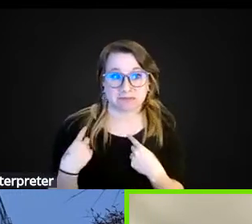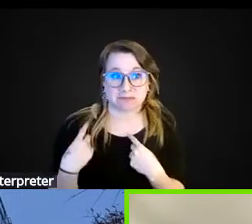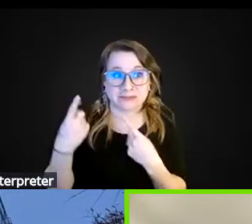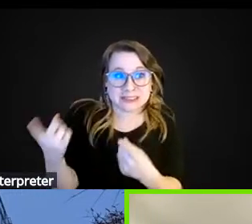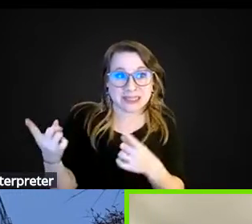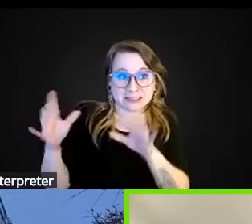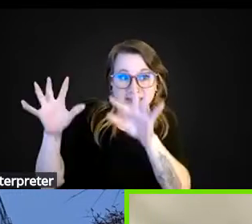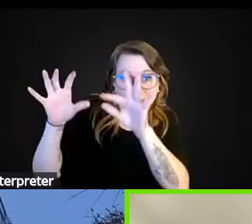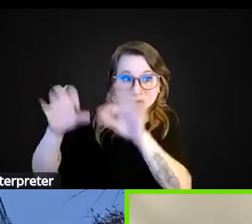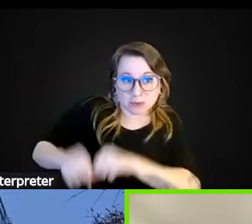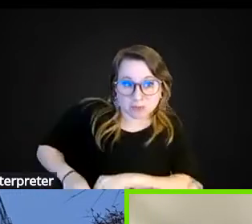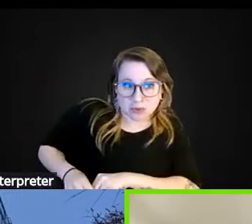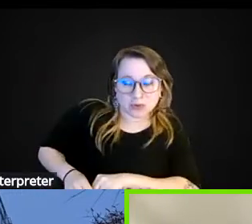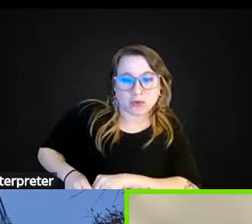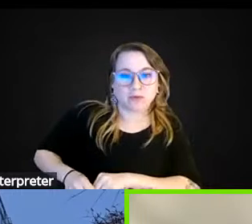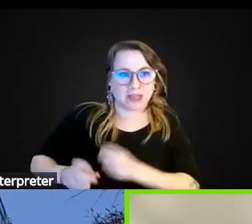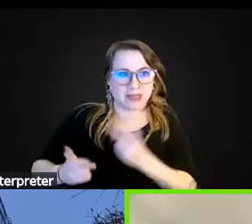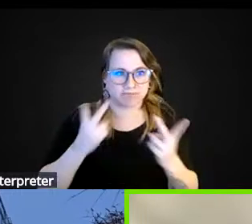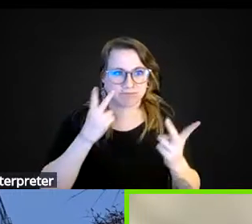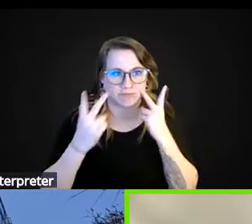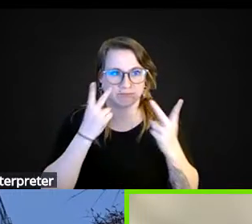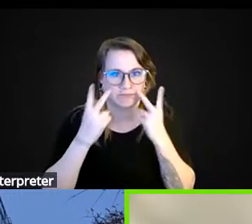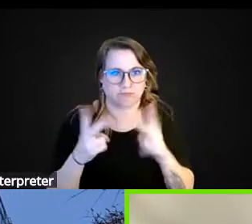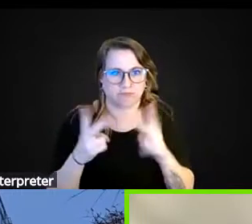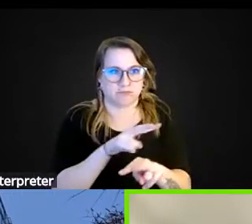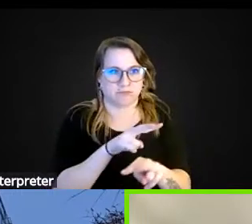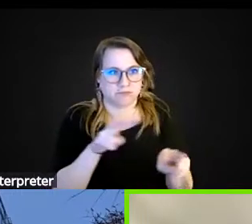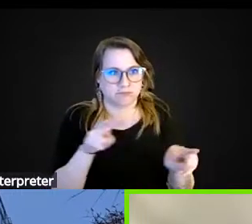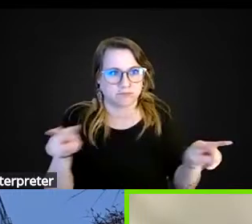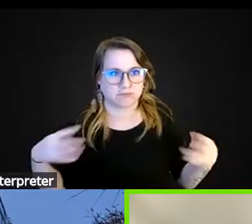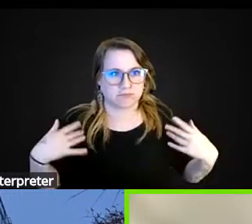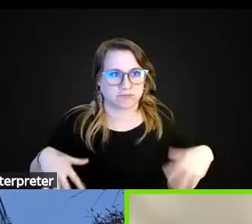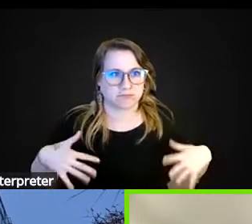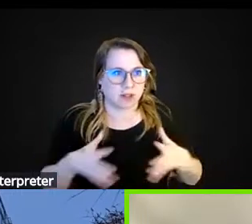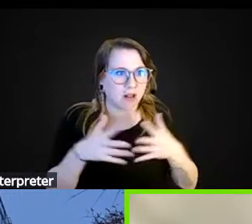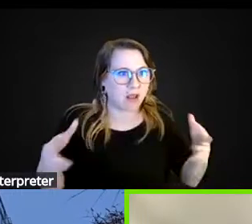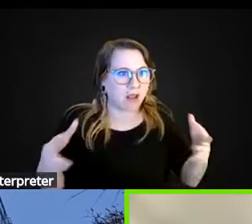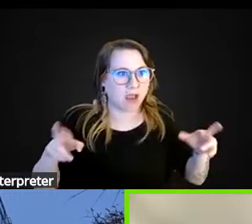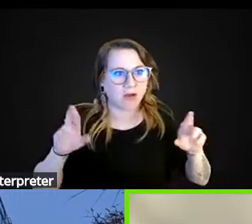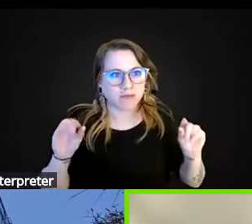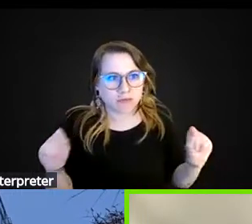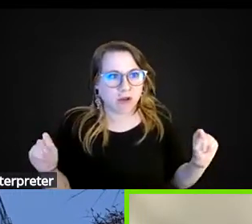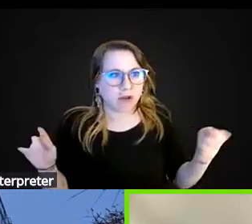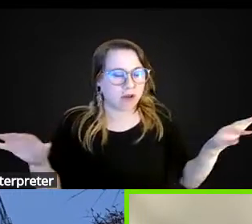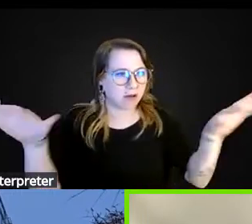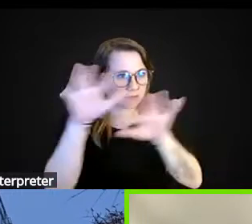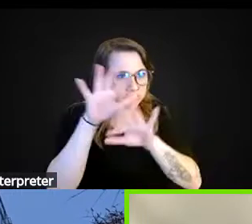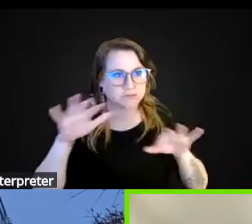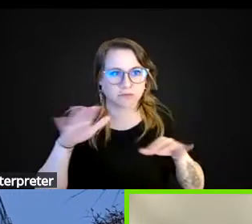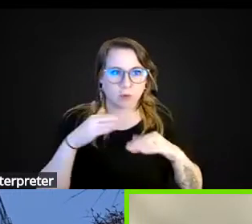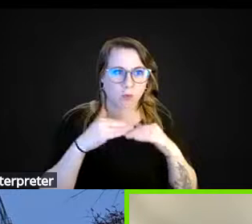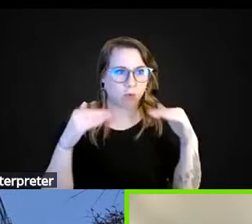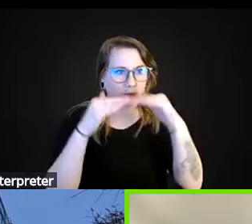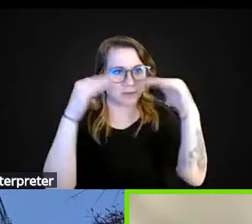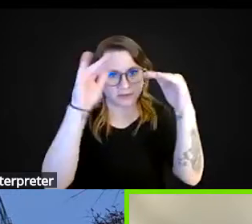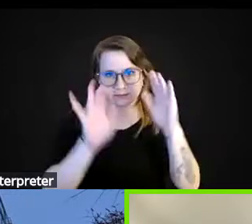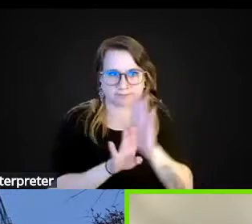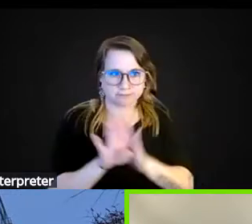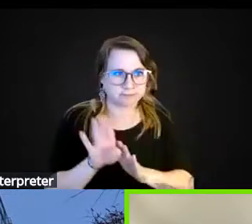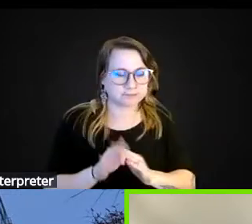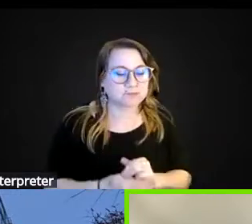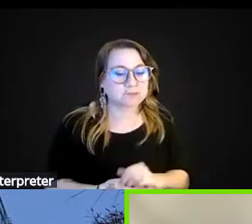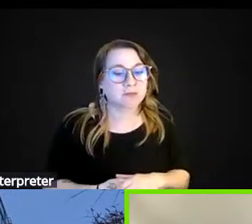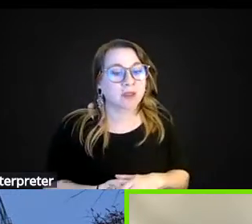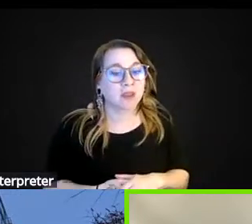removed, it is visible to the eye that there's a lot of rot on all floors of that development. So now the